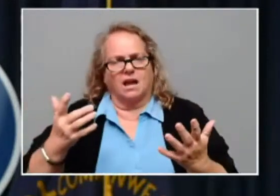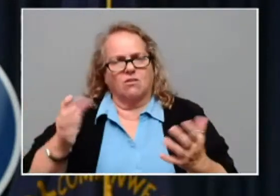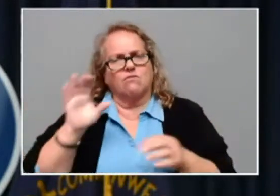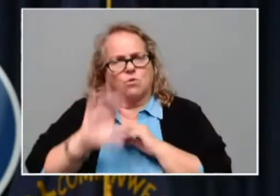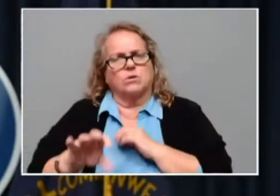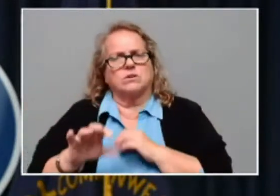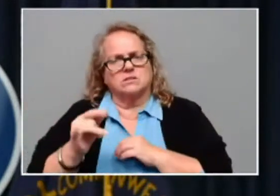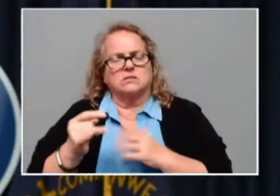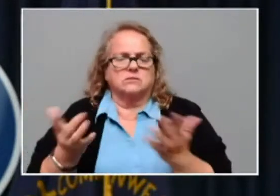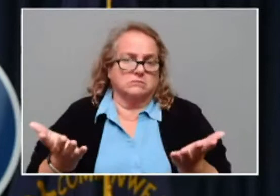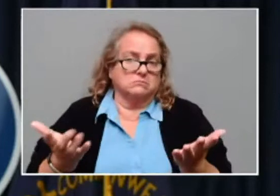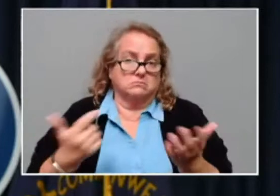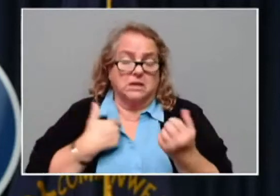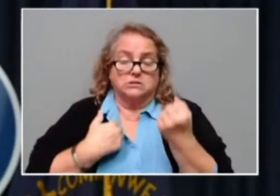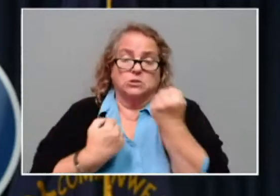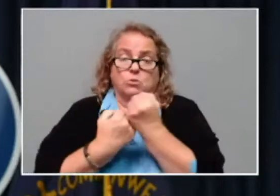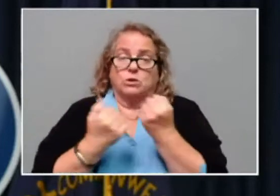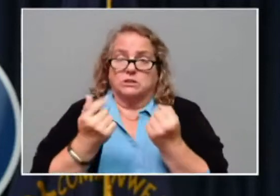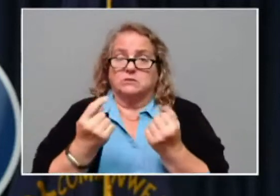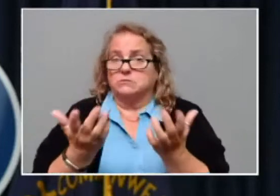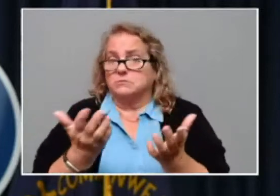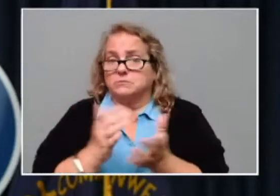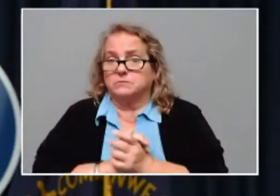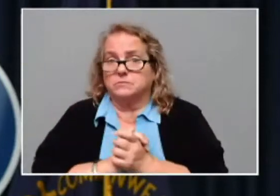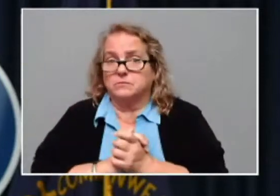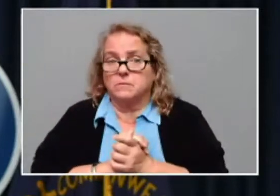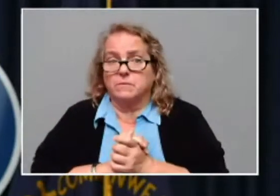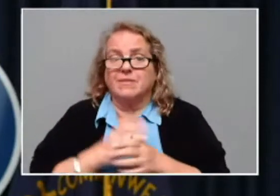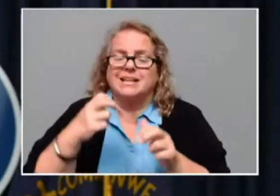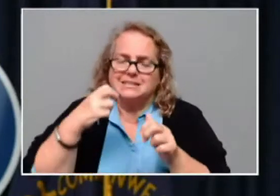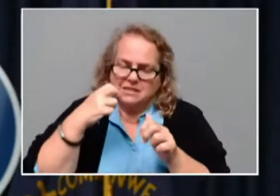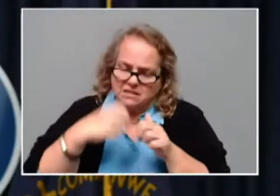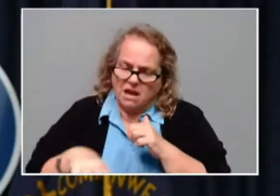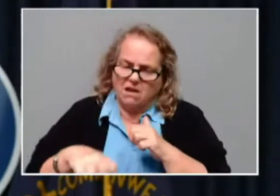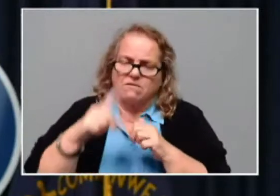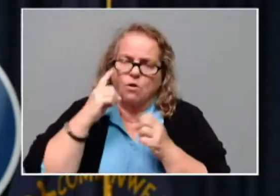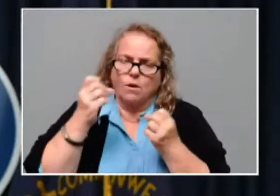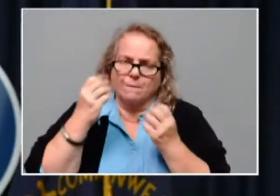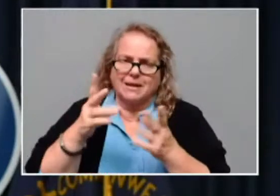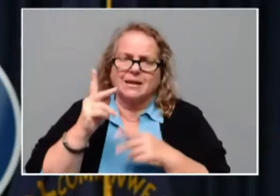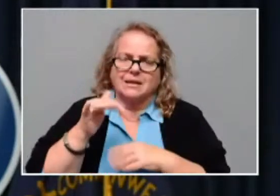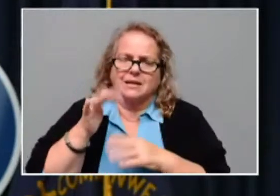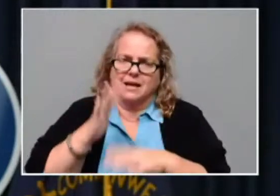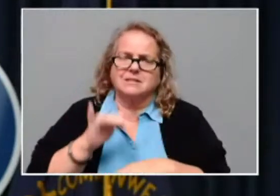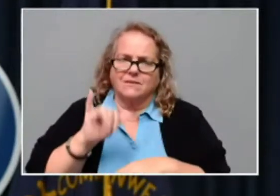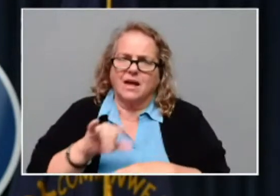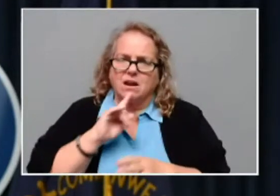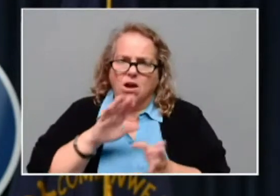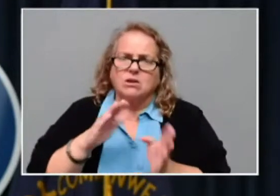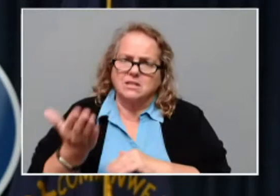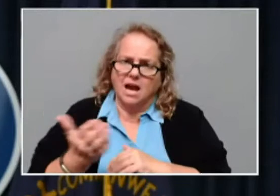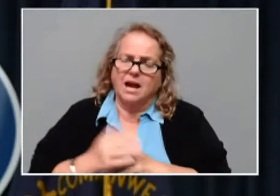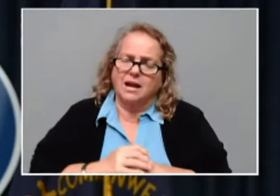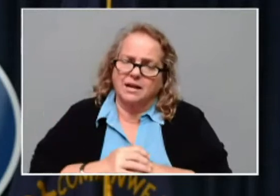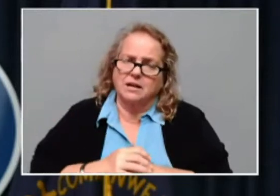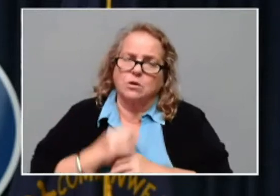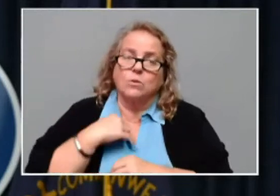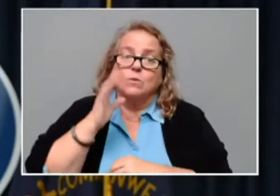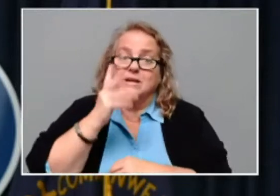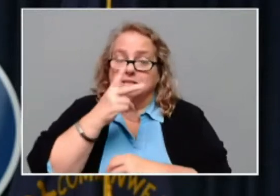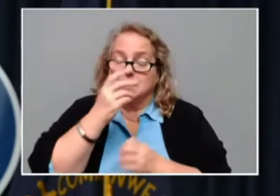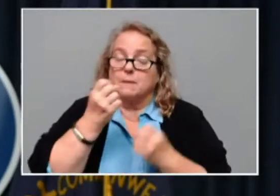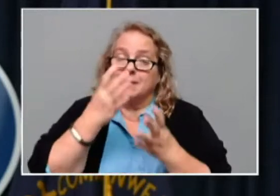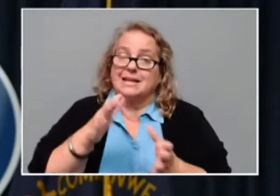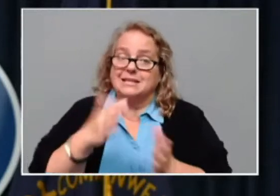again, still in a tough spot for the number of Kentuckians we're losing. And we're going to see a lot of deaths in the coming couple weeks